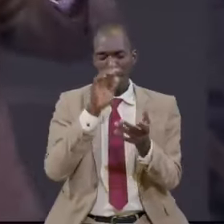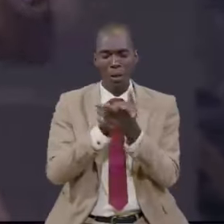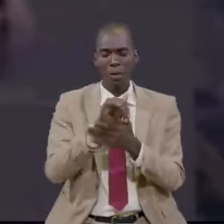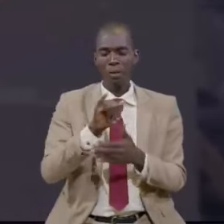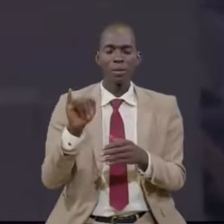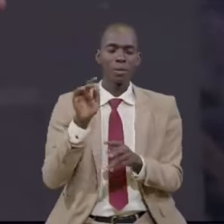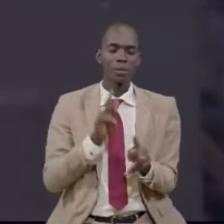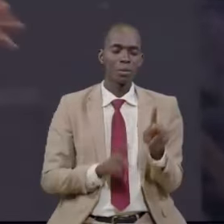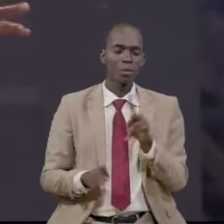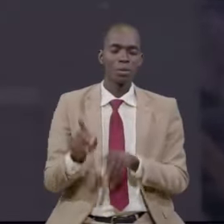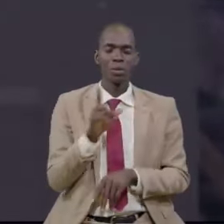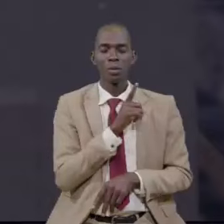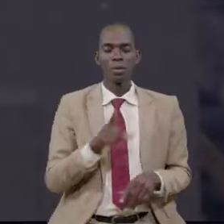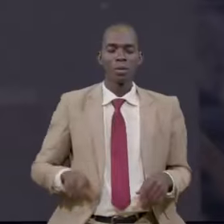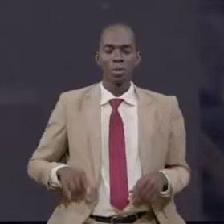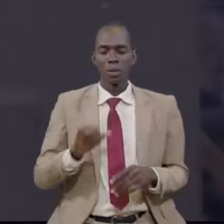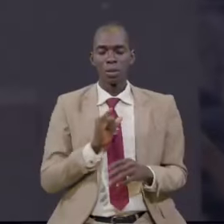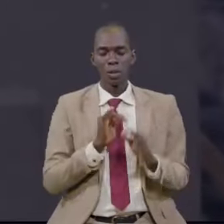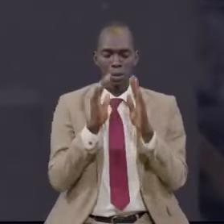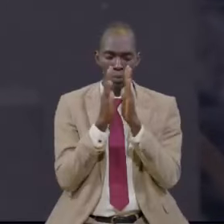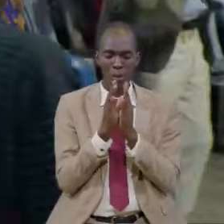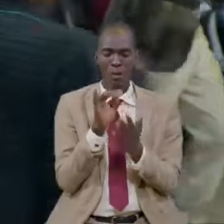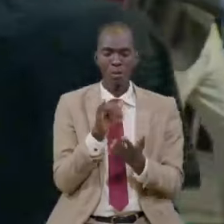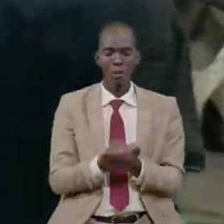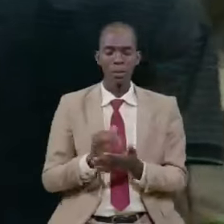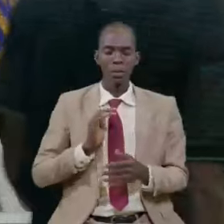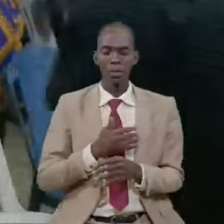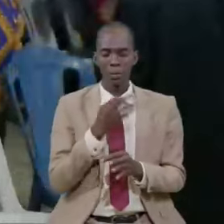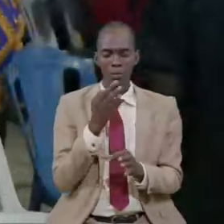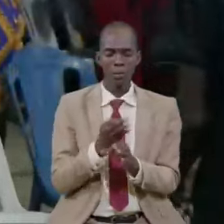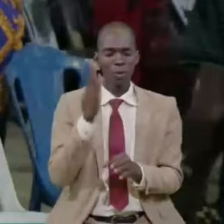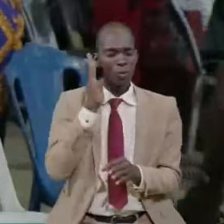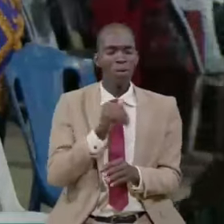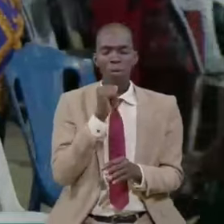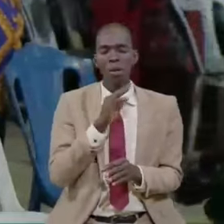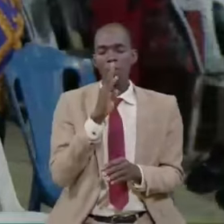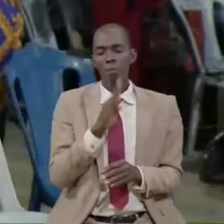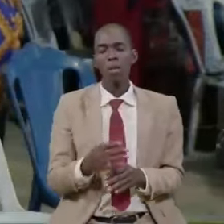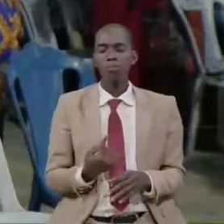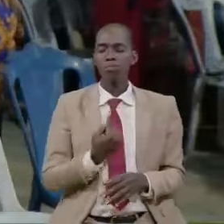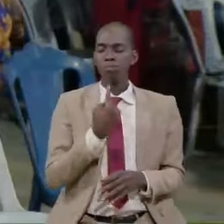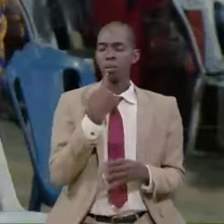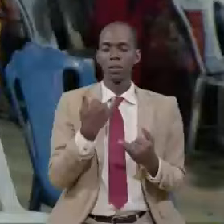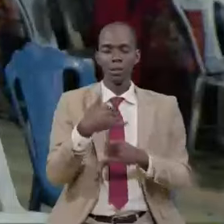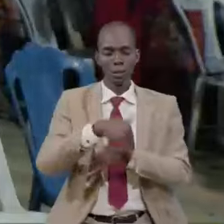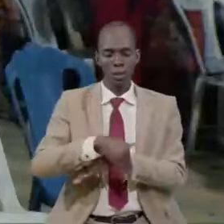pray that their faith will not be disappointed tonight in Jesus' name.